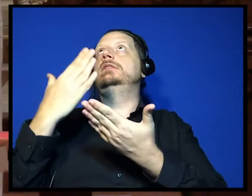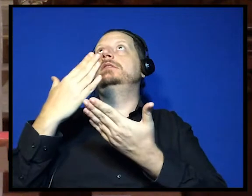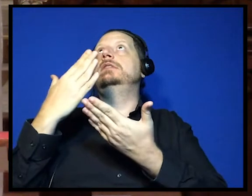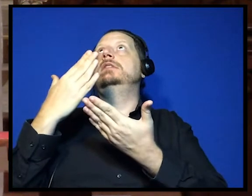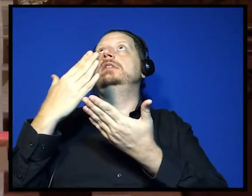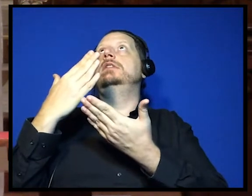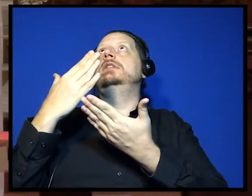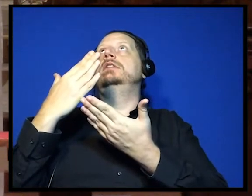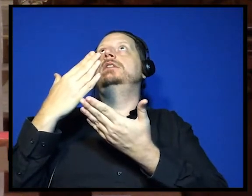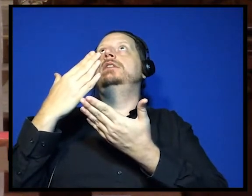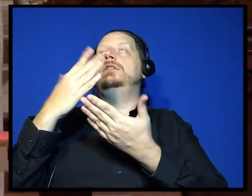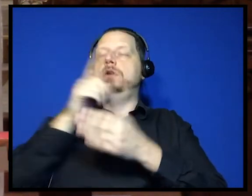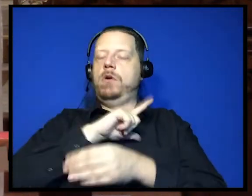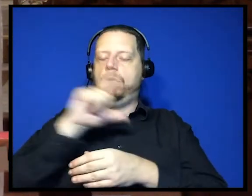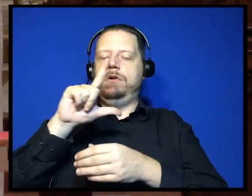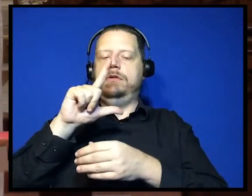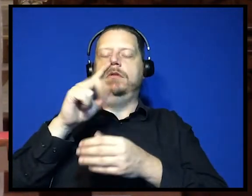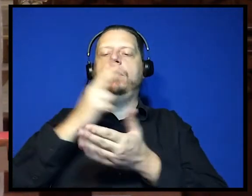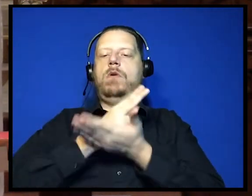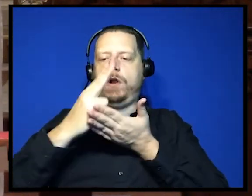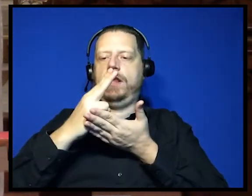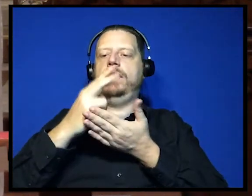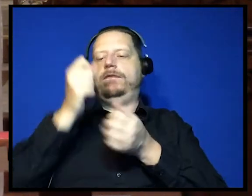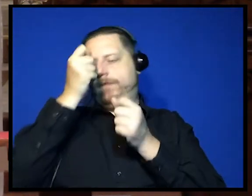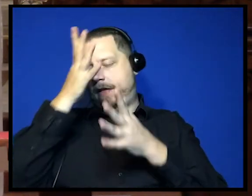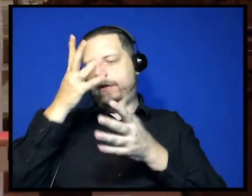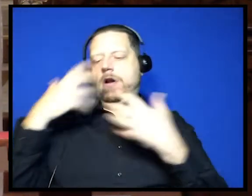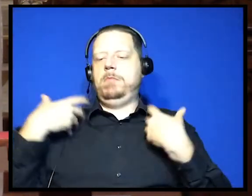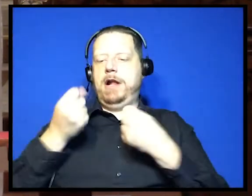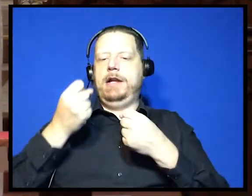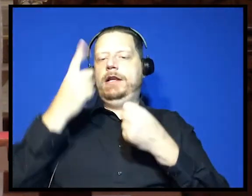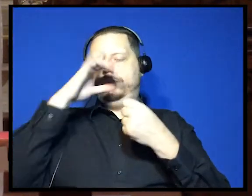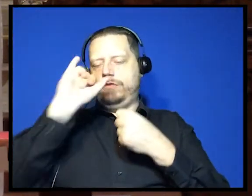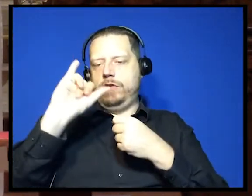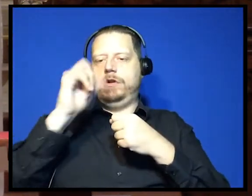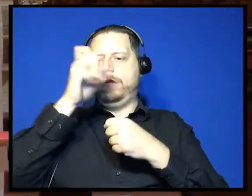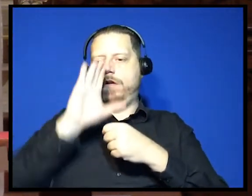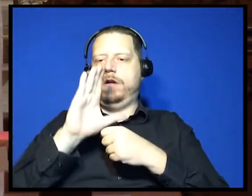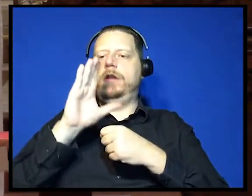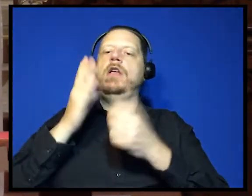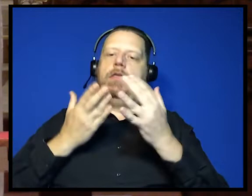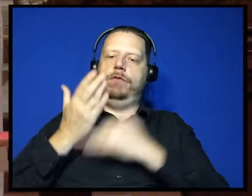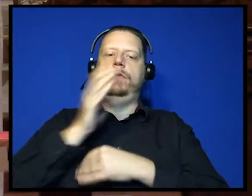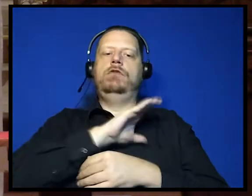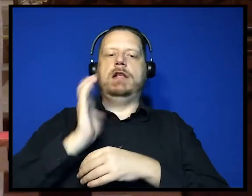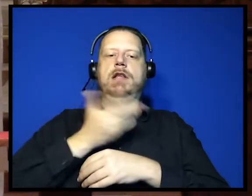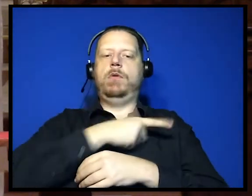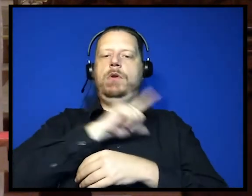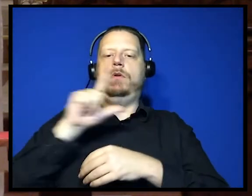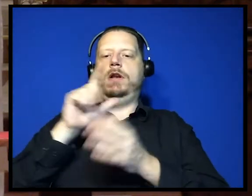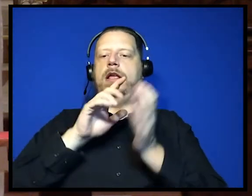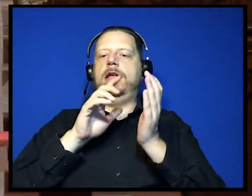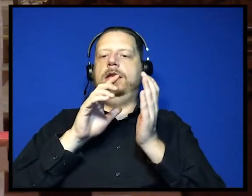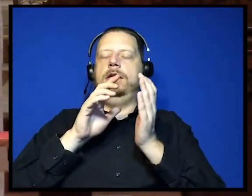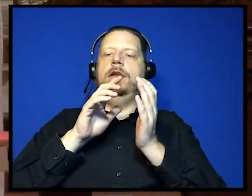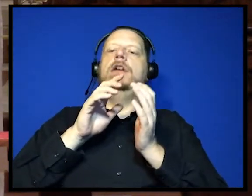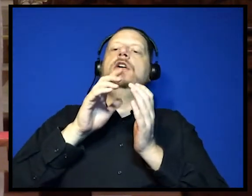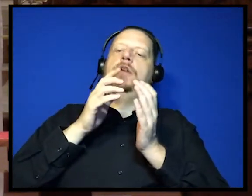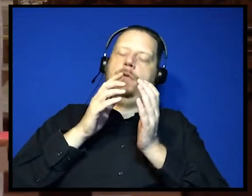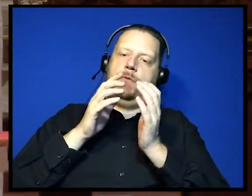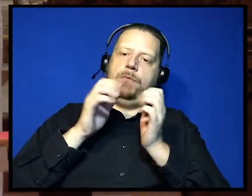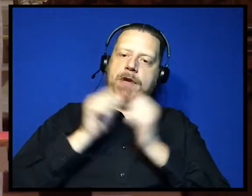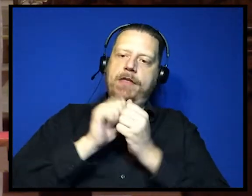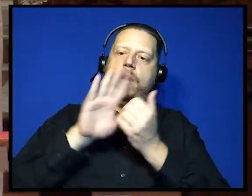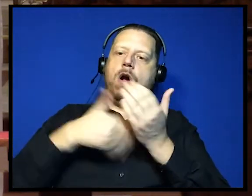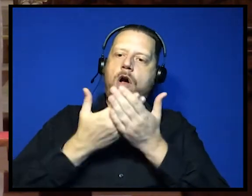you thanks. Lord, Holy Father, Almighty and Eternal God, through Christ our Lord. For all